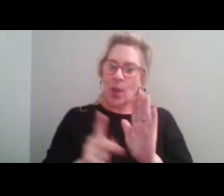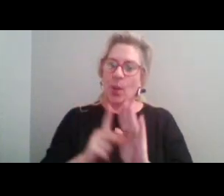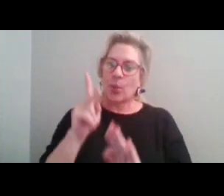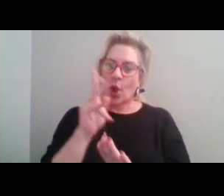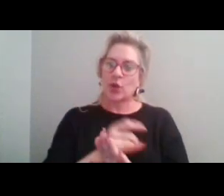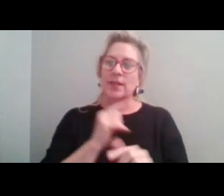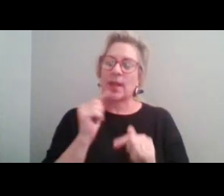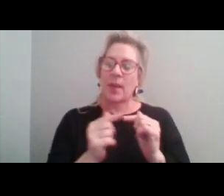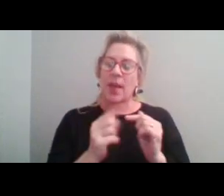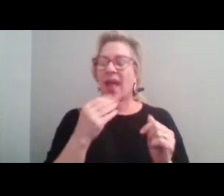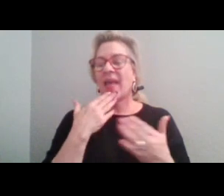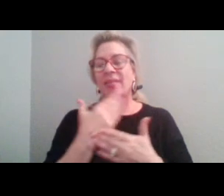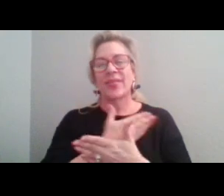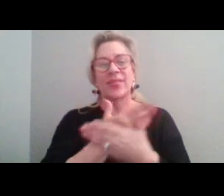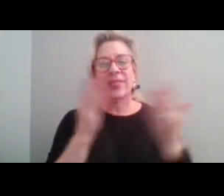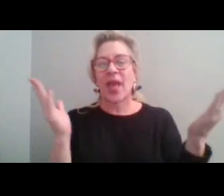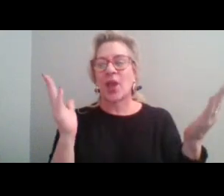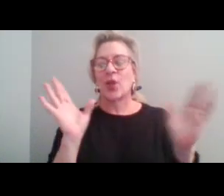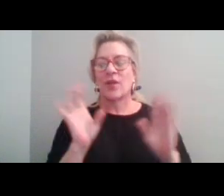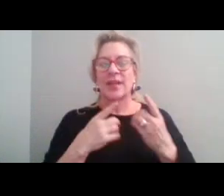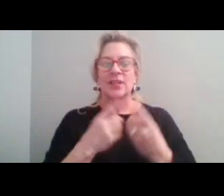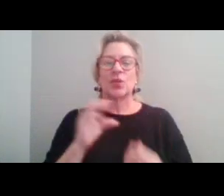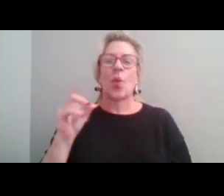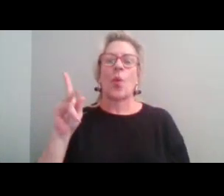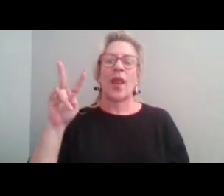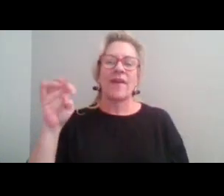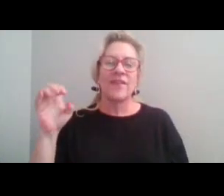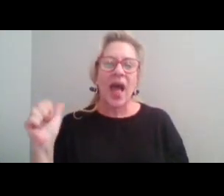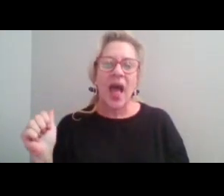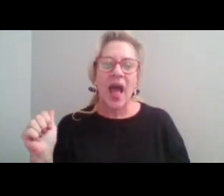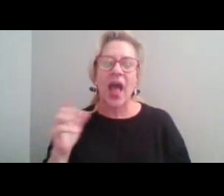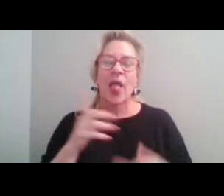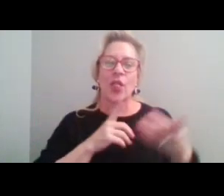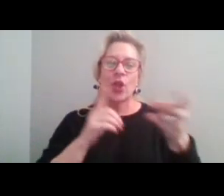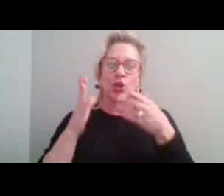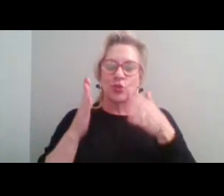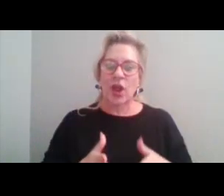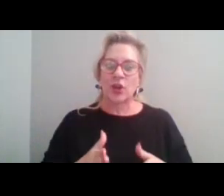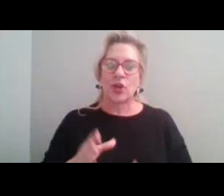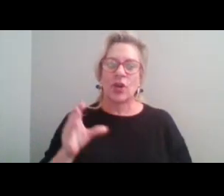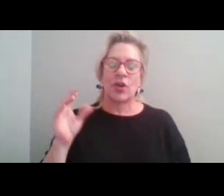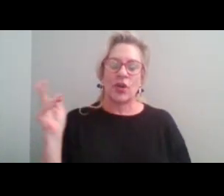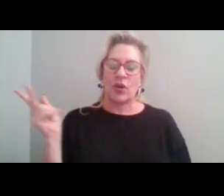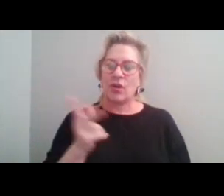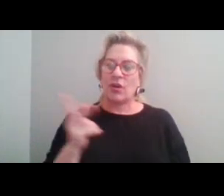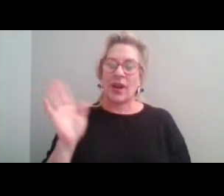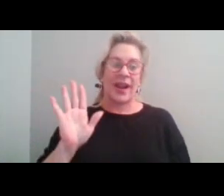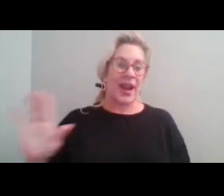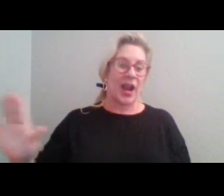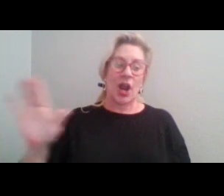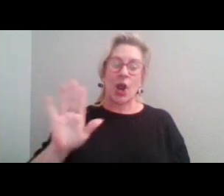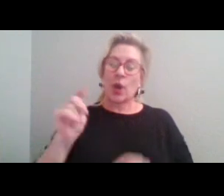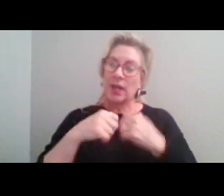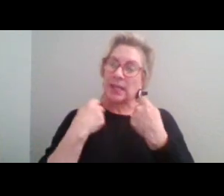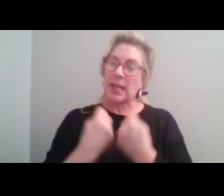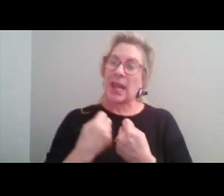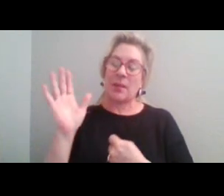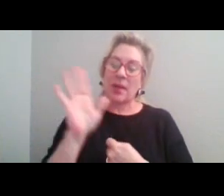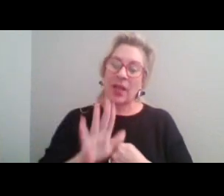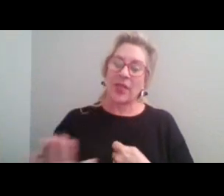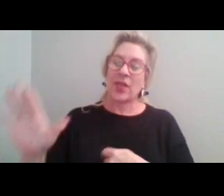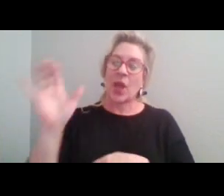kudos to District 11. I see the District 11 director here, Gustavo, he and his team for all the work, and